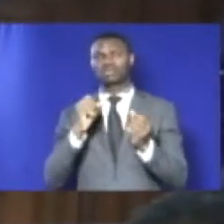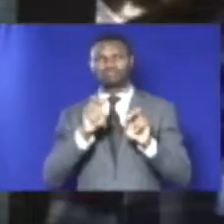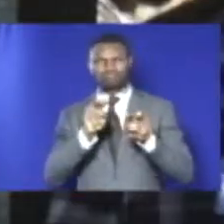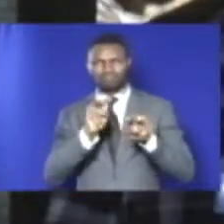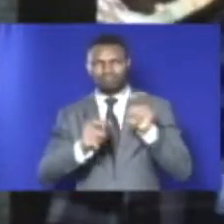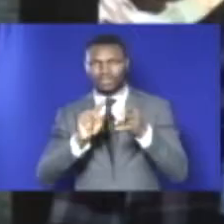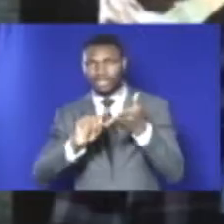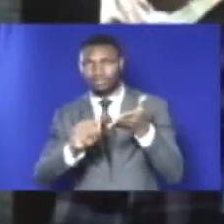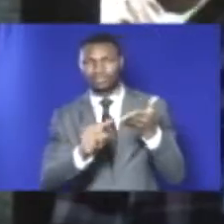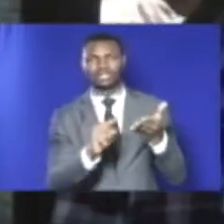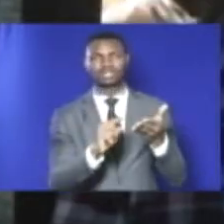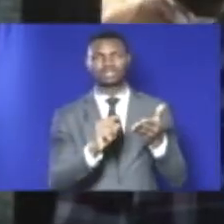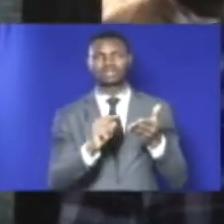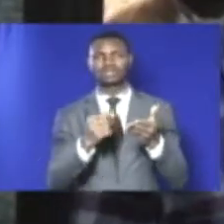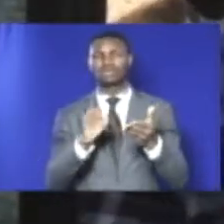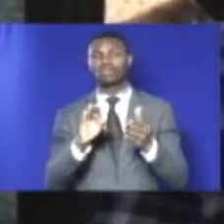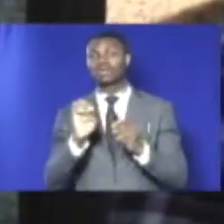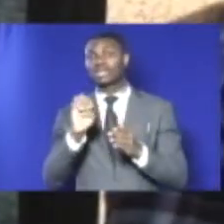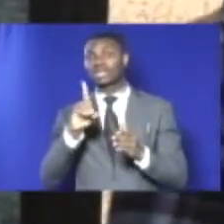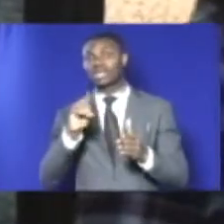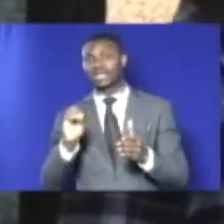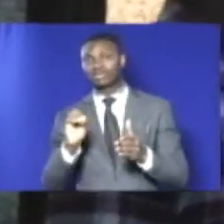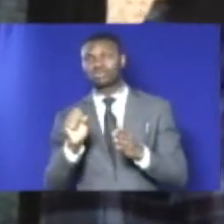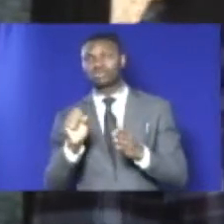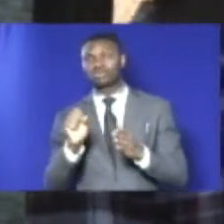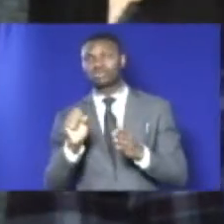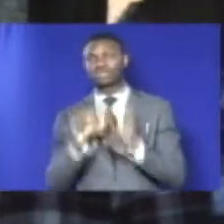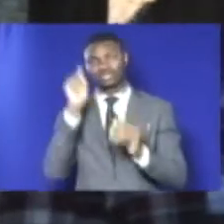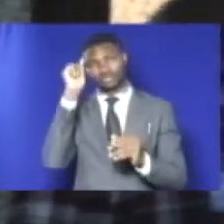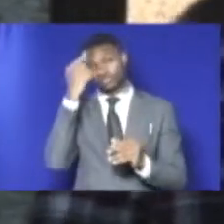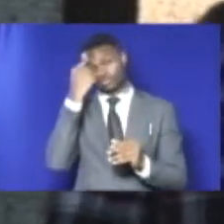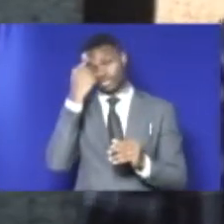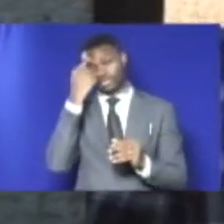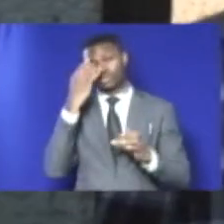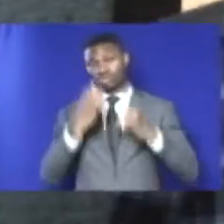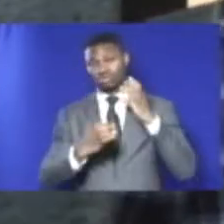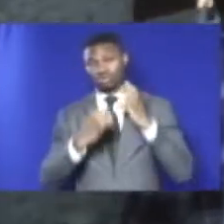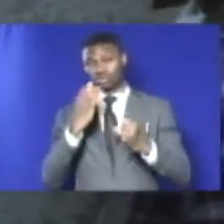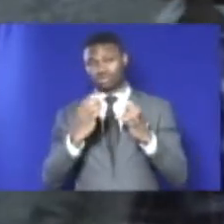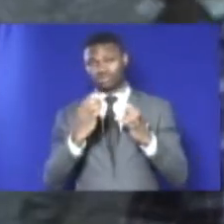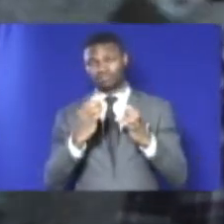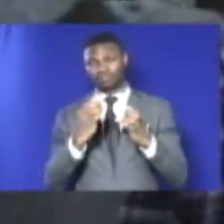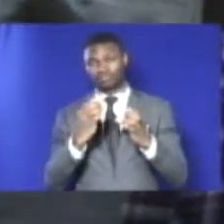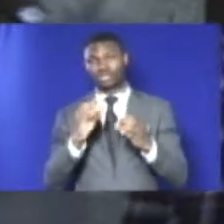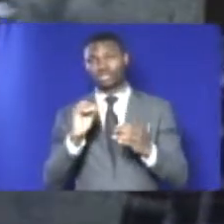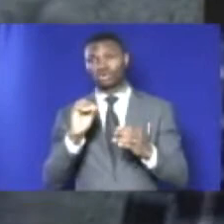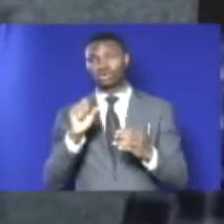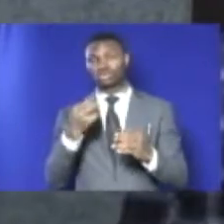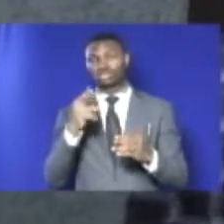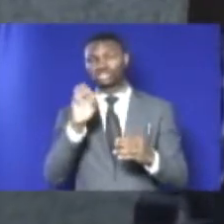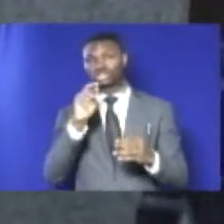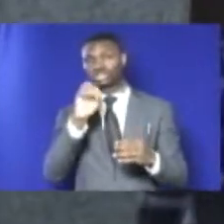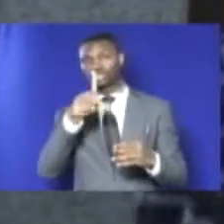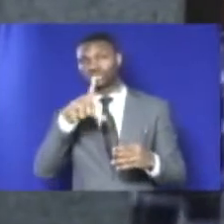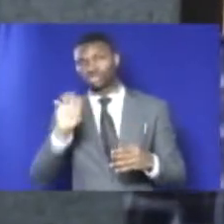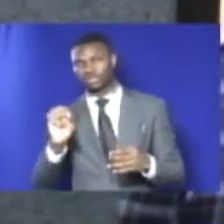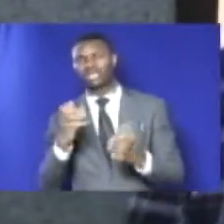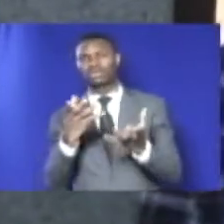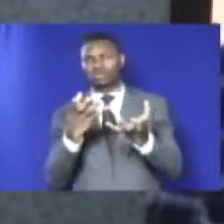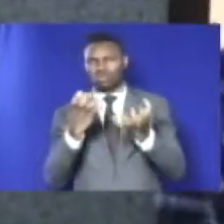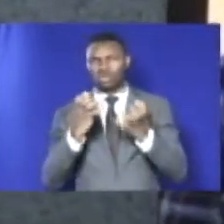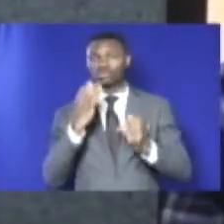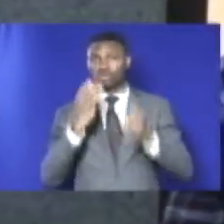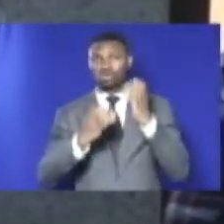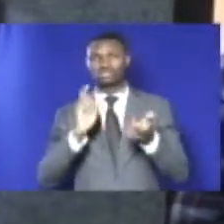by Edo State government against him. Oshomole is praying the court to set aside the report, citing lack of fair hearing by the